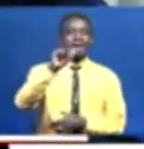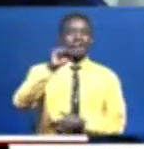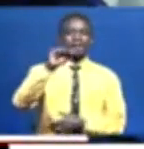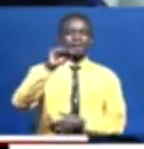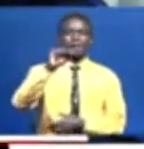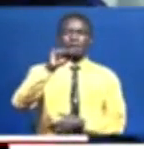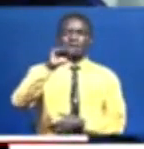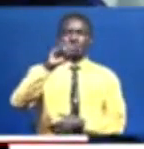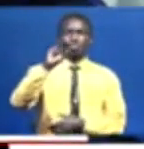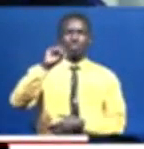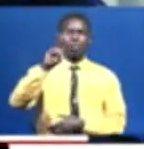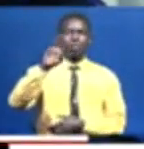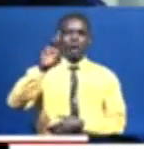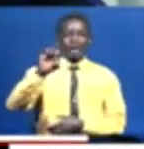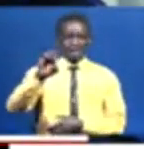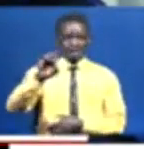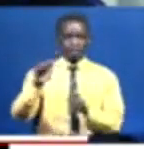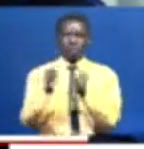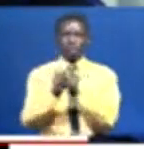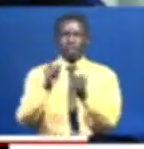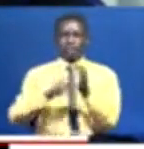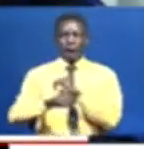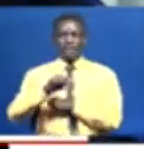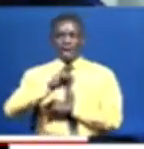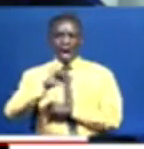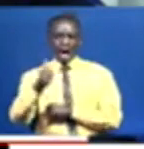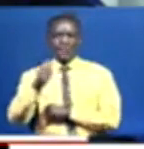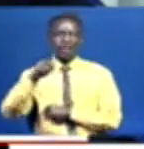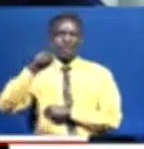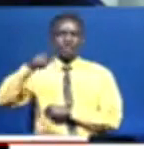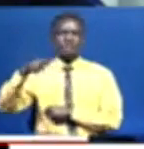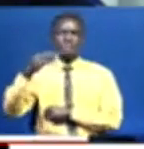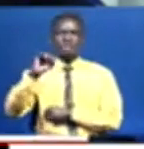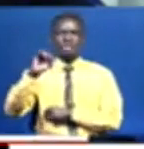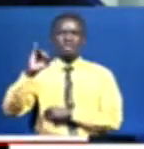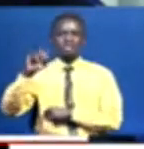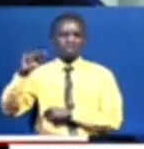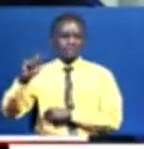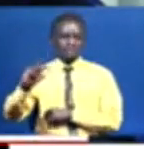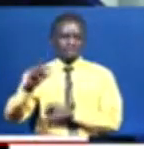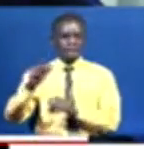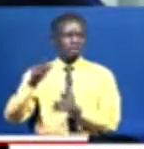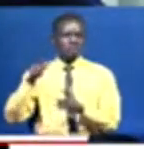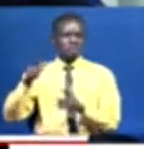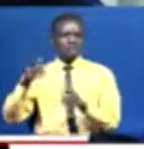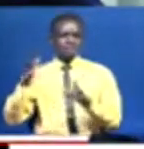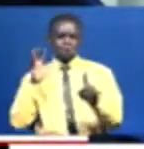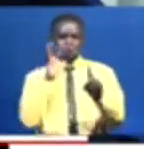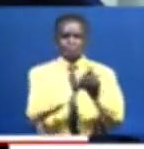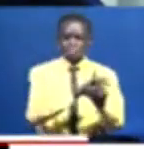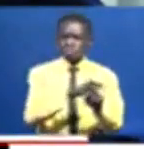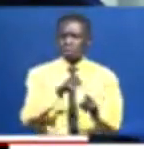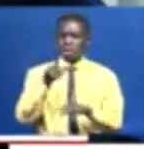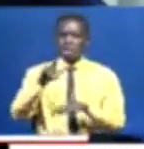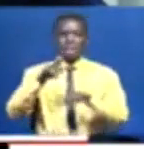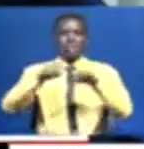Ransomware and phishing attacks. Phishing attacks, businesses operate and rely on email communications